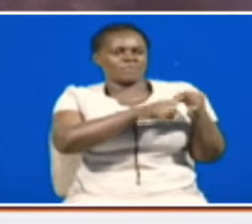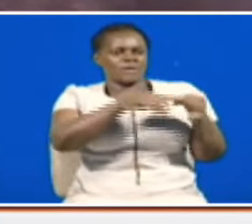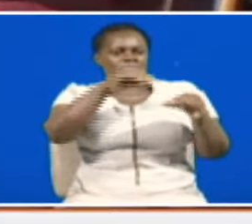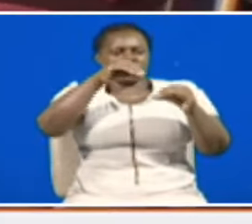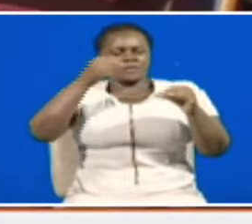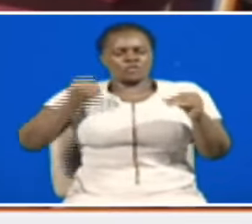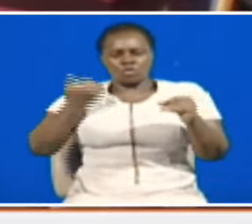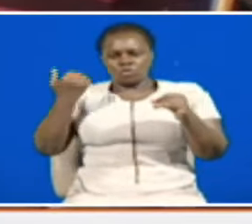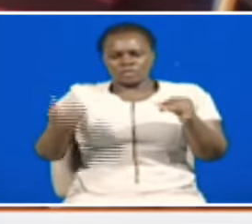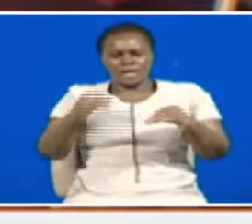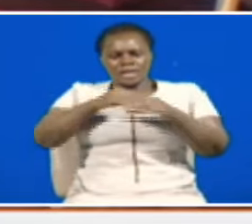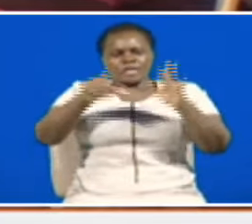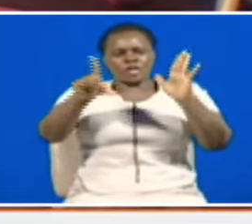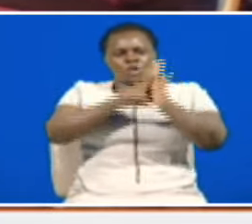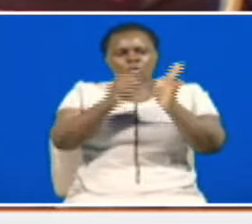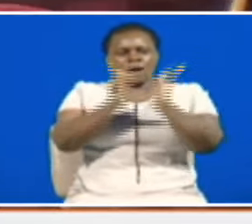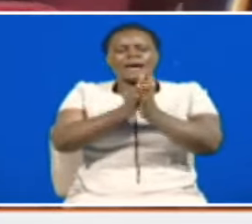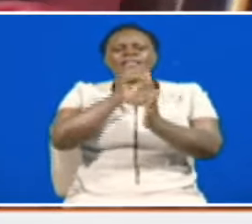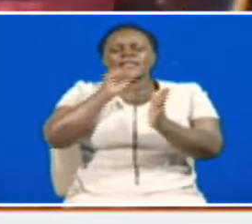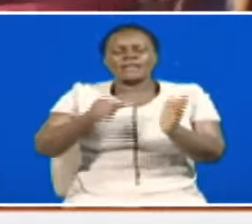and grandchild.